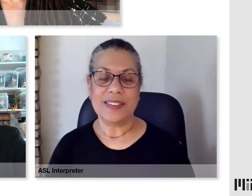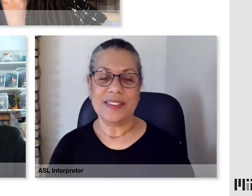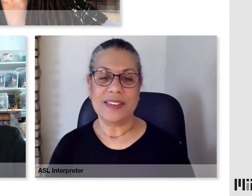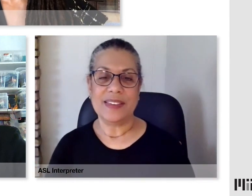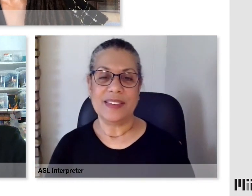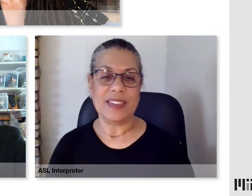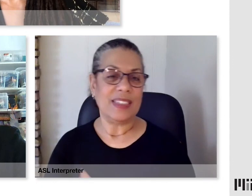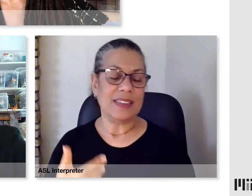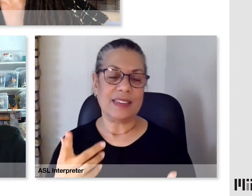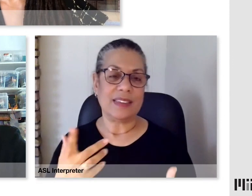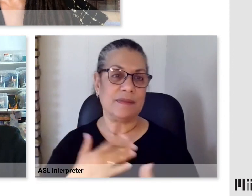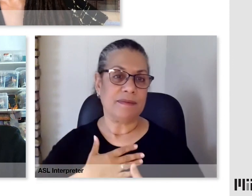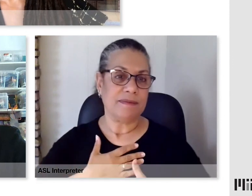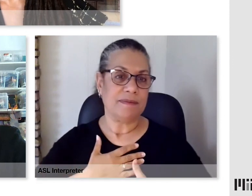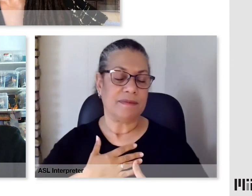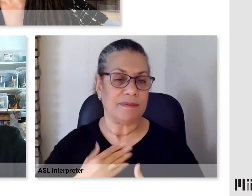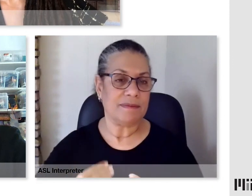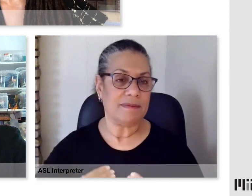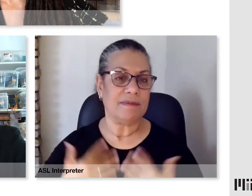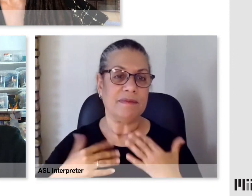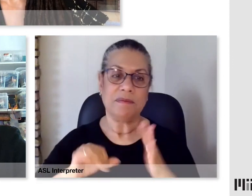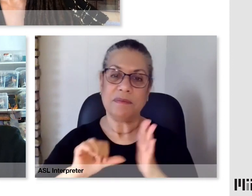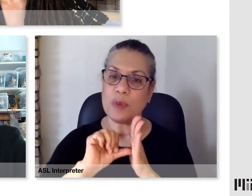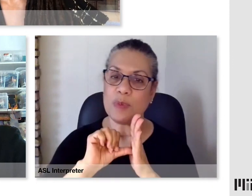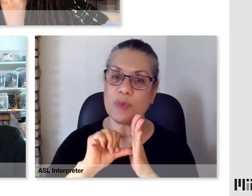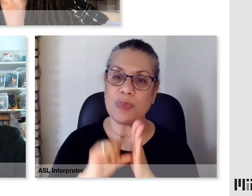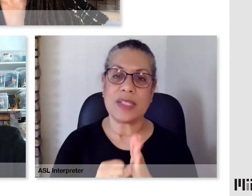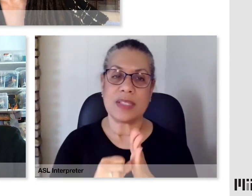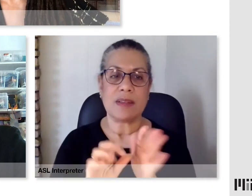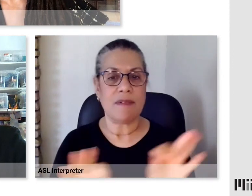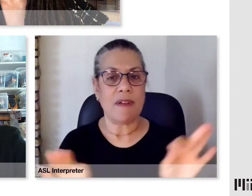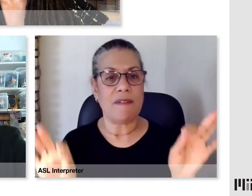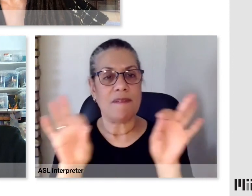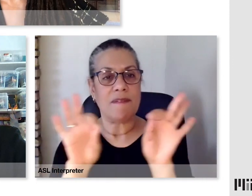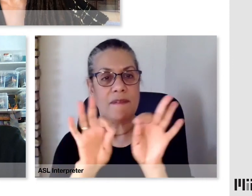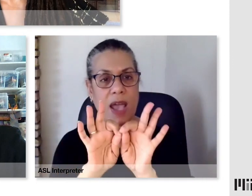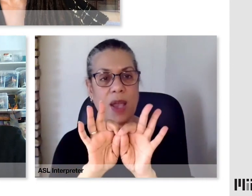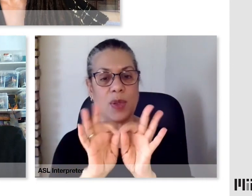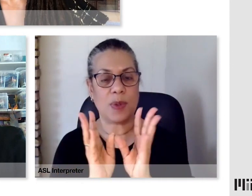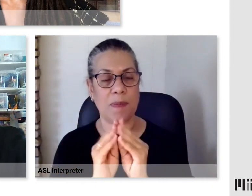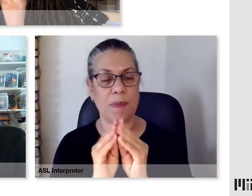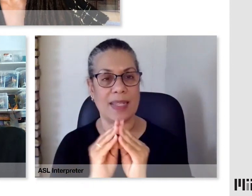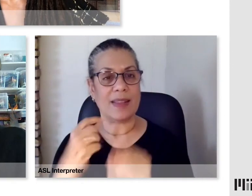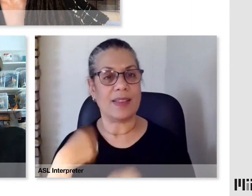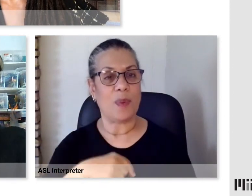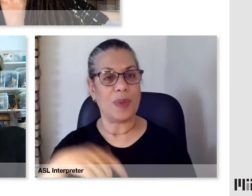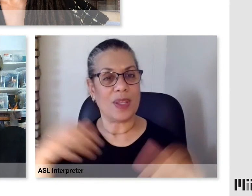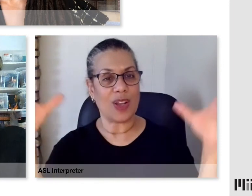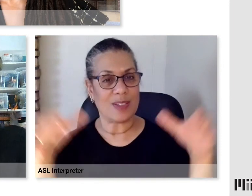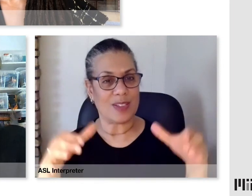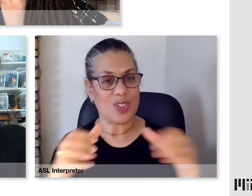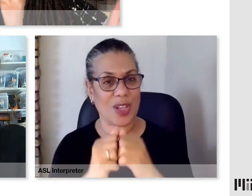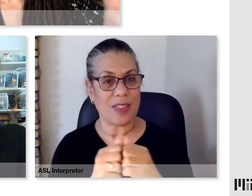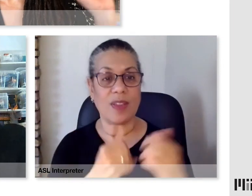just an astounding and impressive and valuable feat, you know, to bring us all together here. So thank you